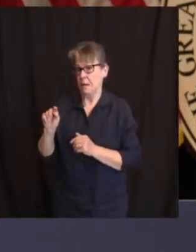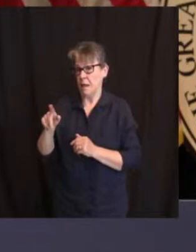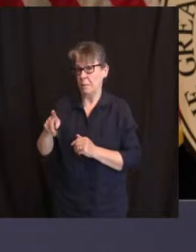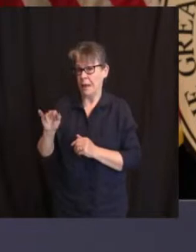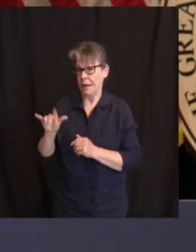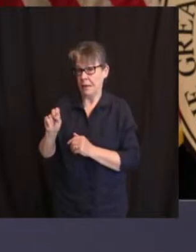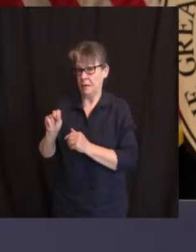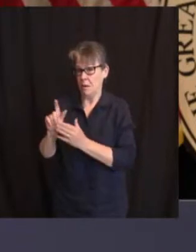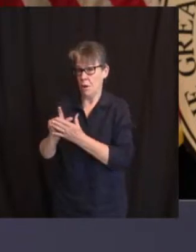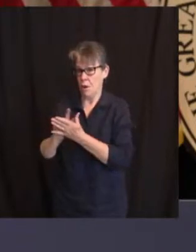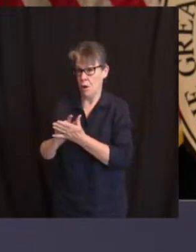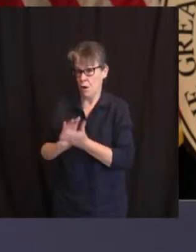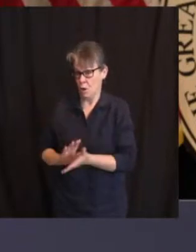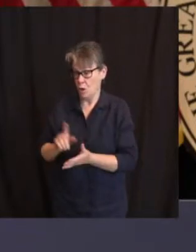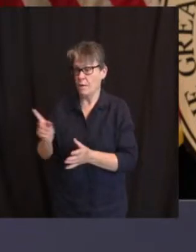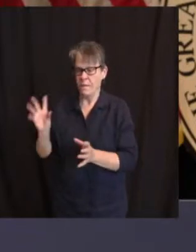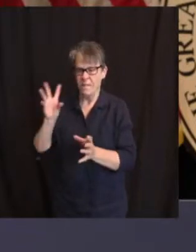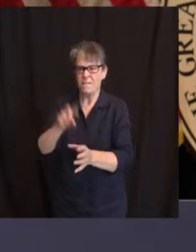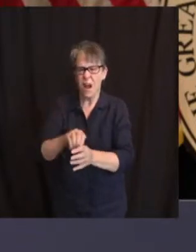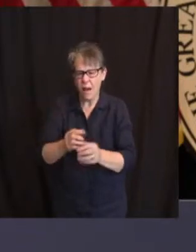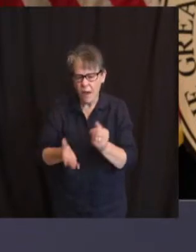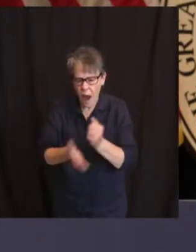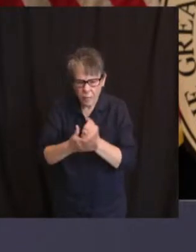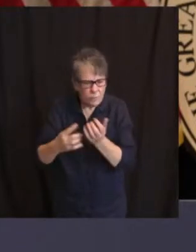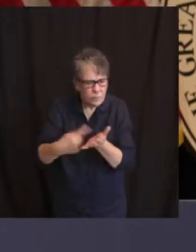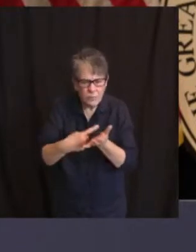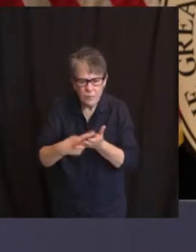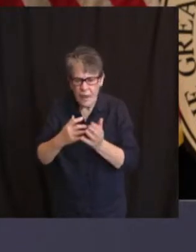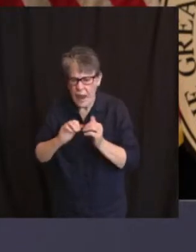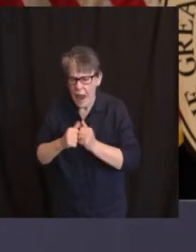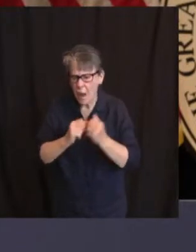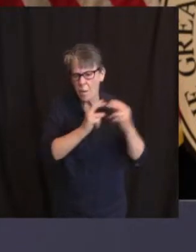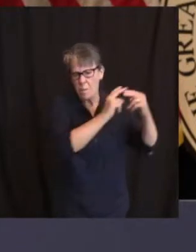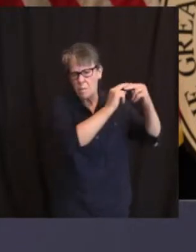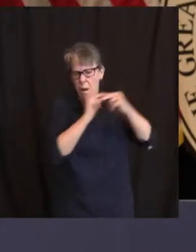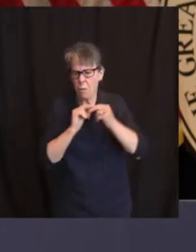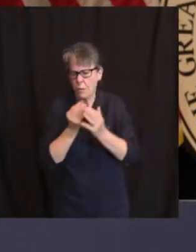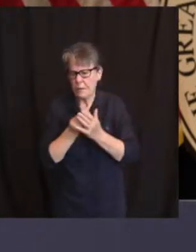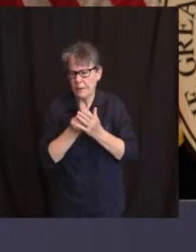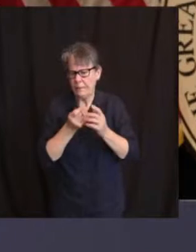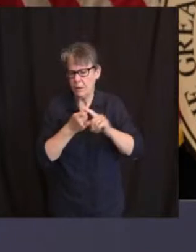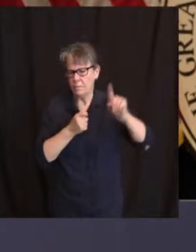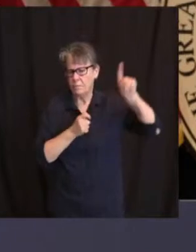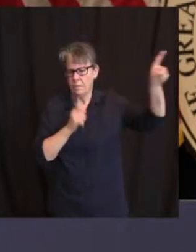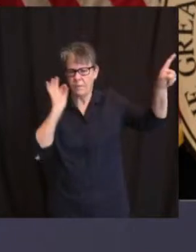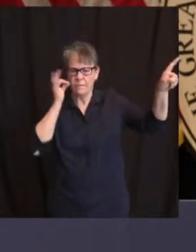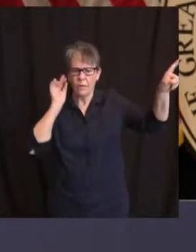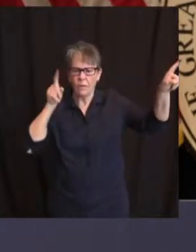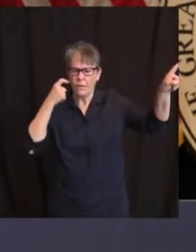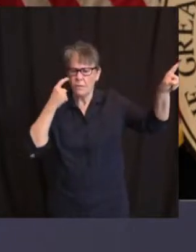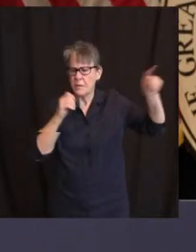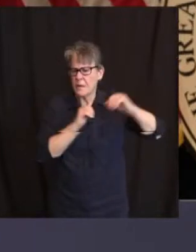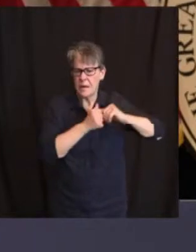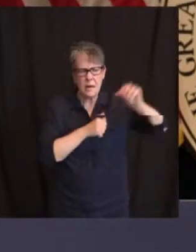on this afternoon. So it was a little bit more broad in terms of economic outlook, but it was far more focused on